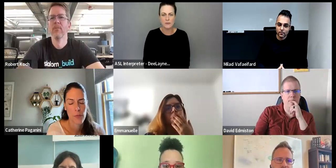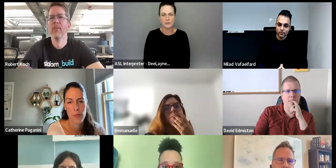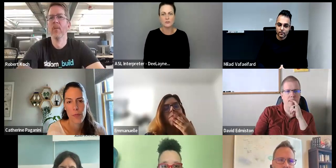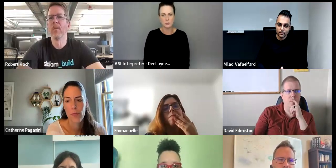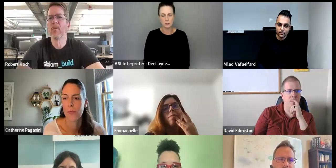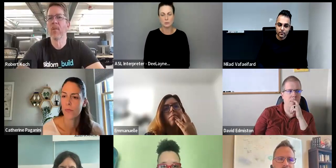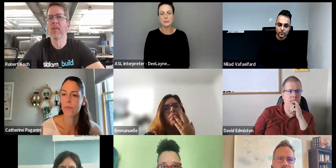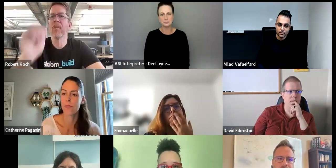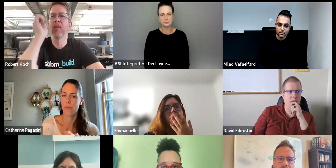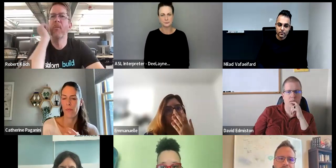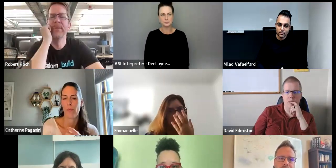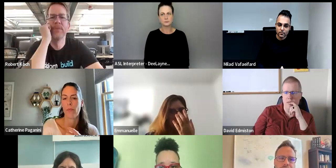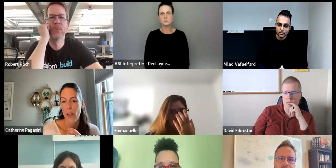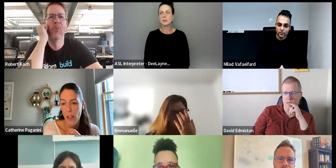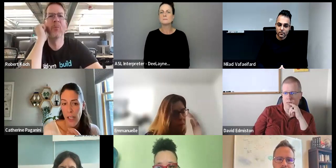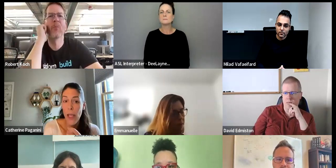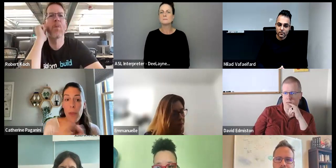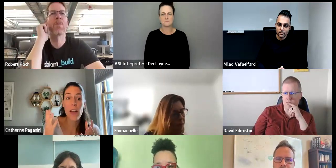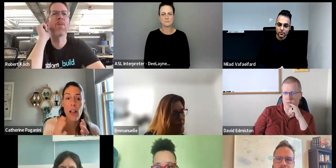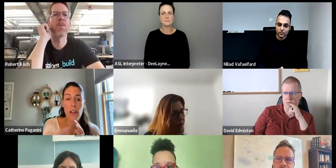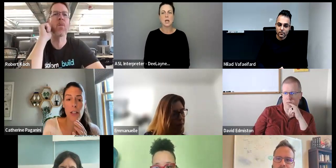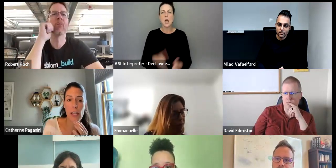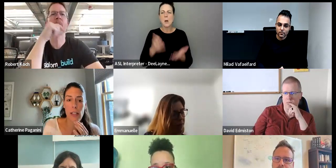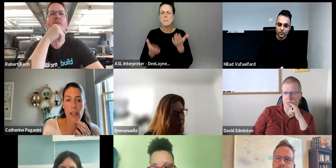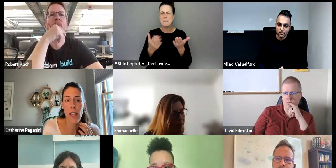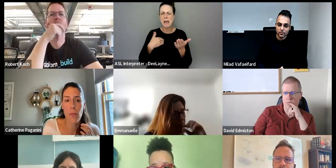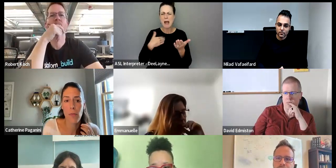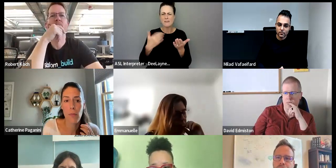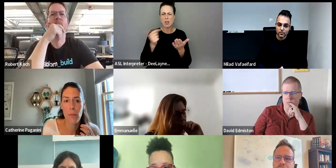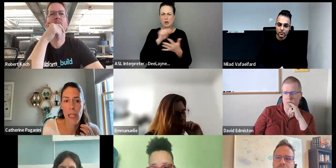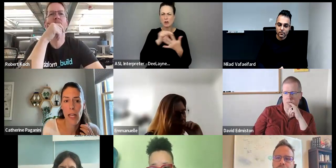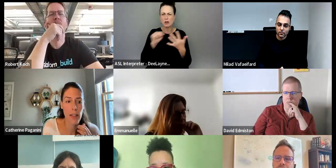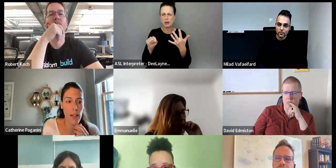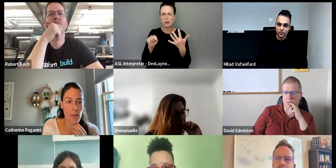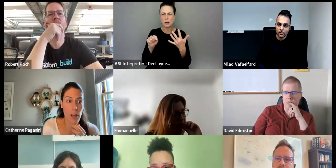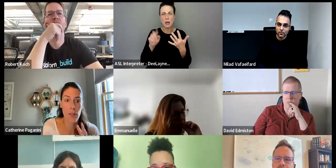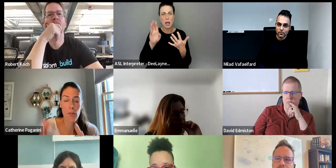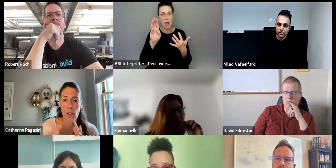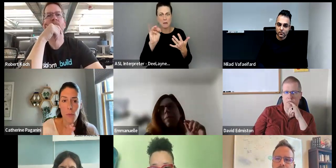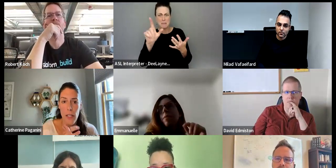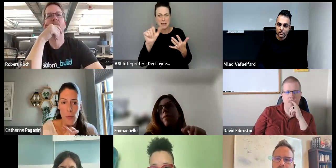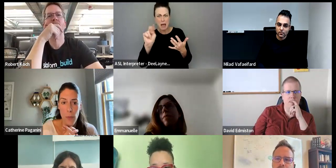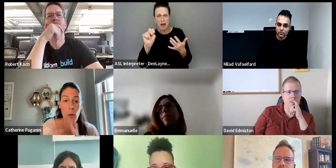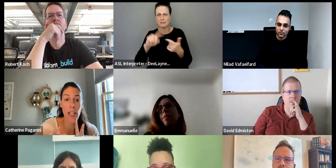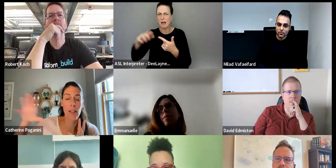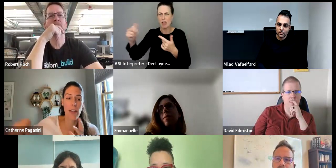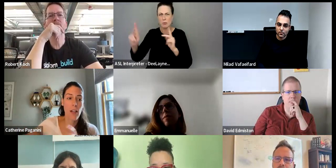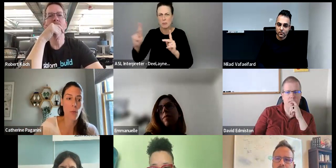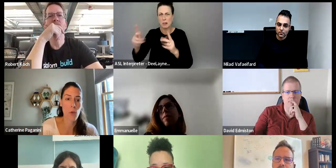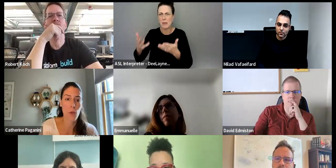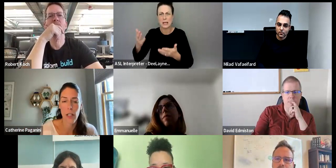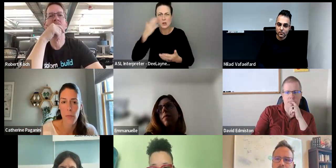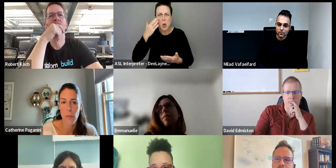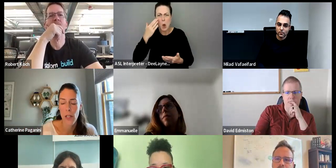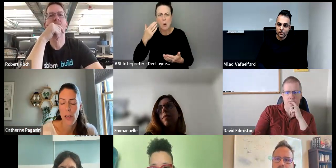we do have a few folks globally. Yeah, maybe there are other things, and Milan and other folks might know, like, that